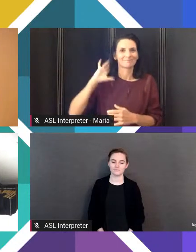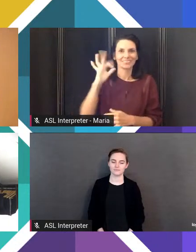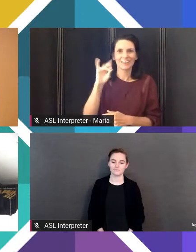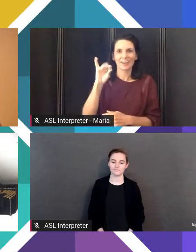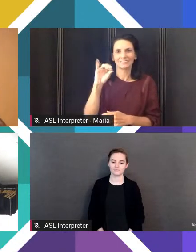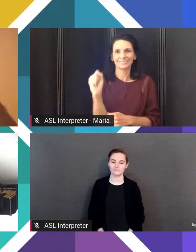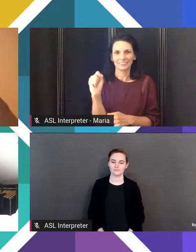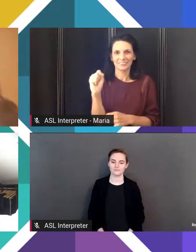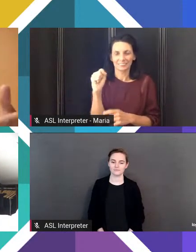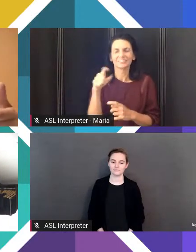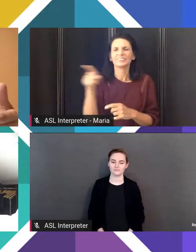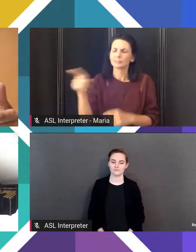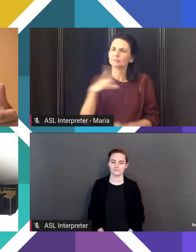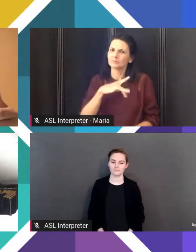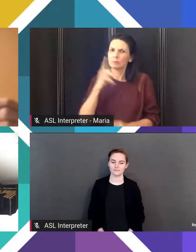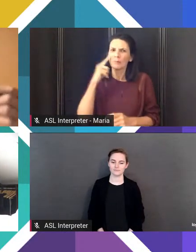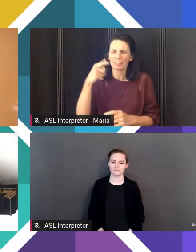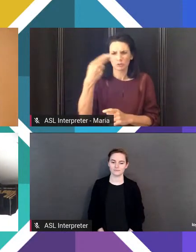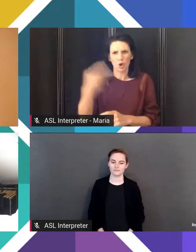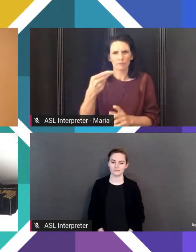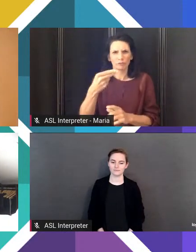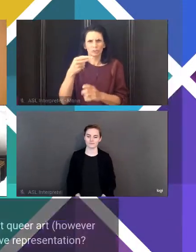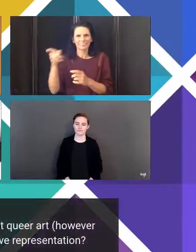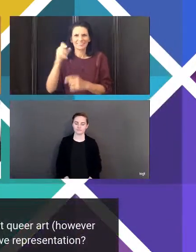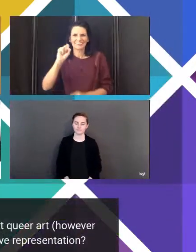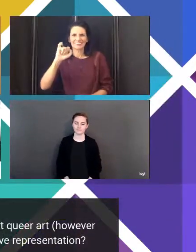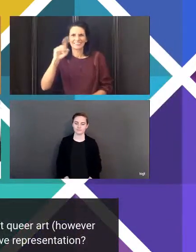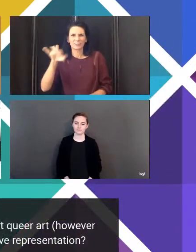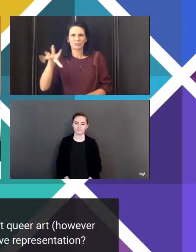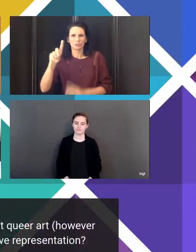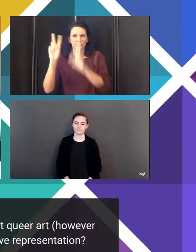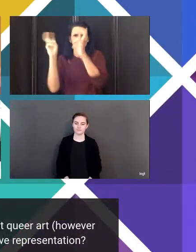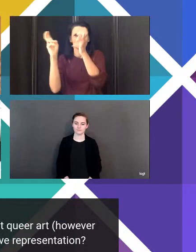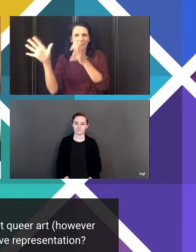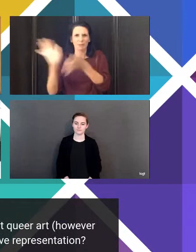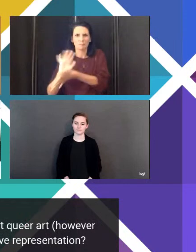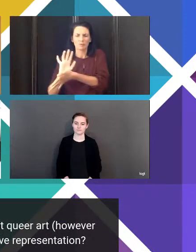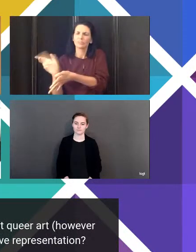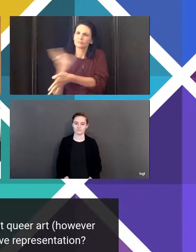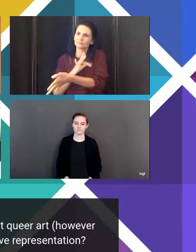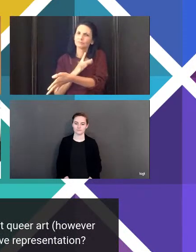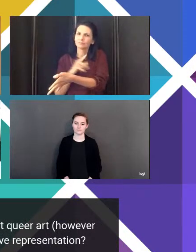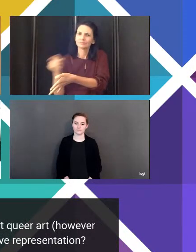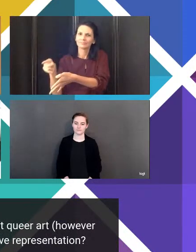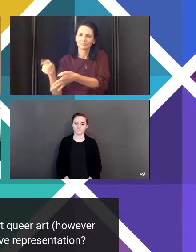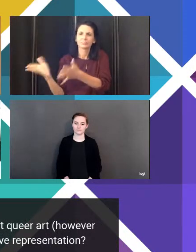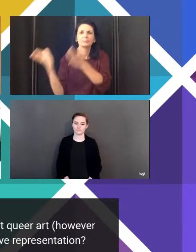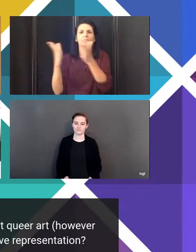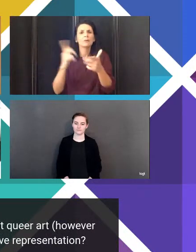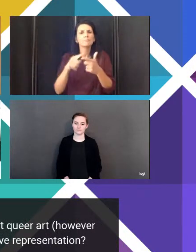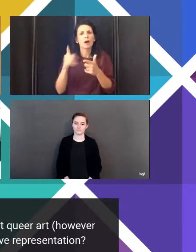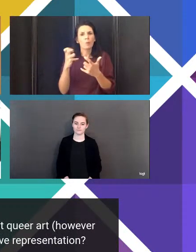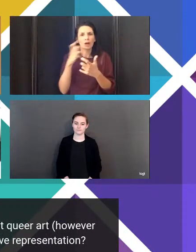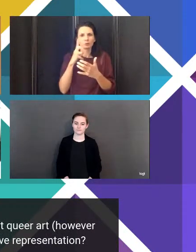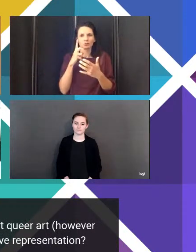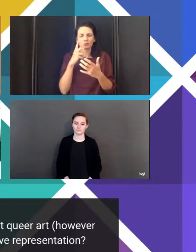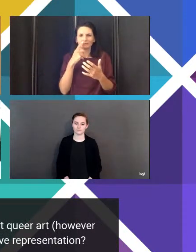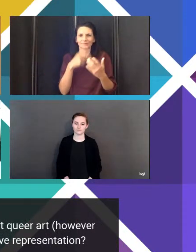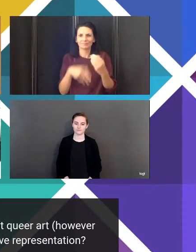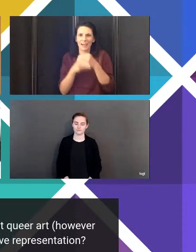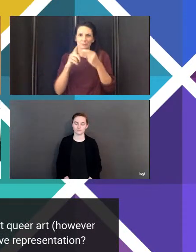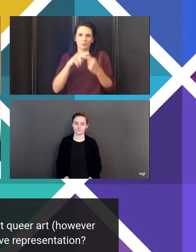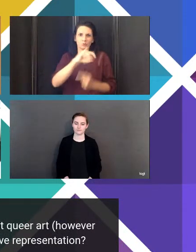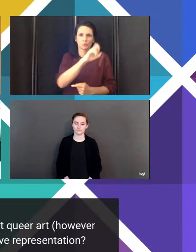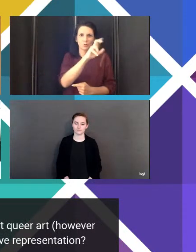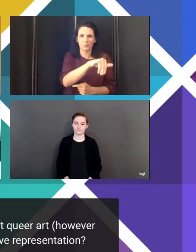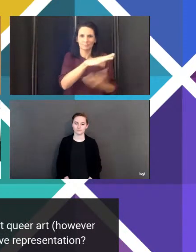I'm going to, you know, kind of jump off of what Joey was saying. You know, I think it's part of how we do this is taking the responsibility as a